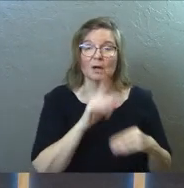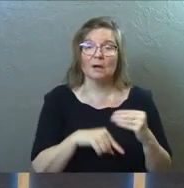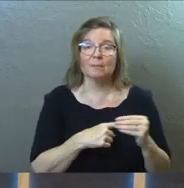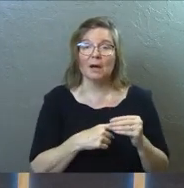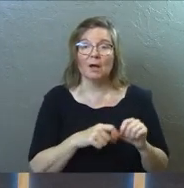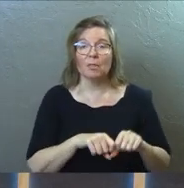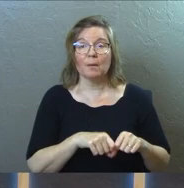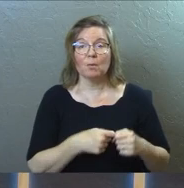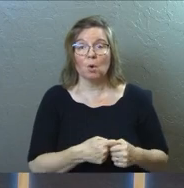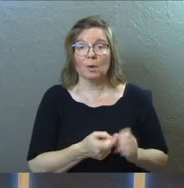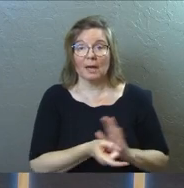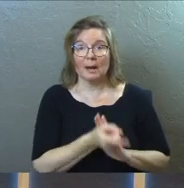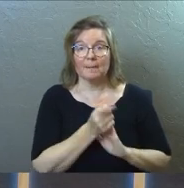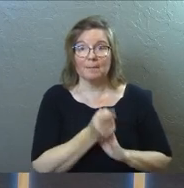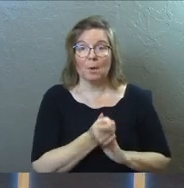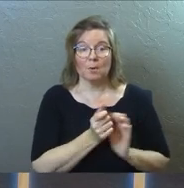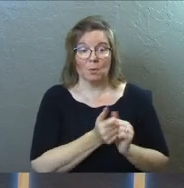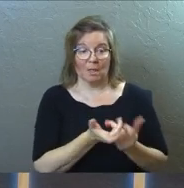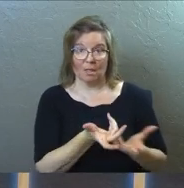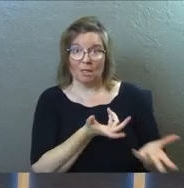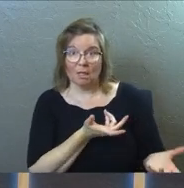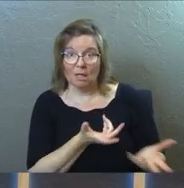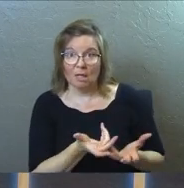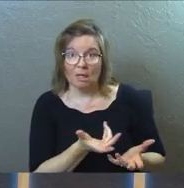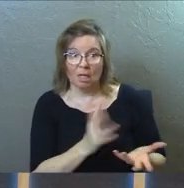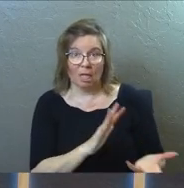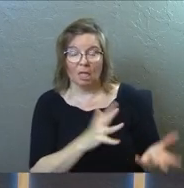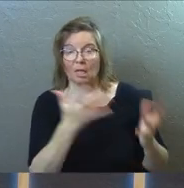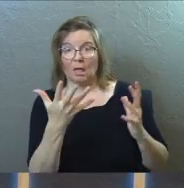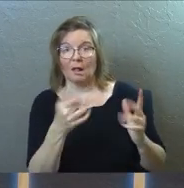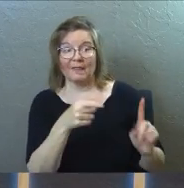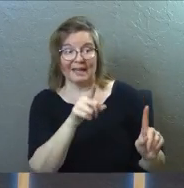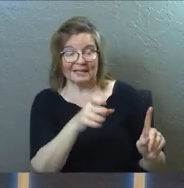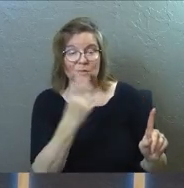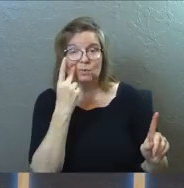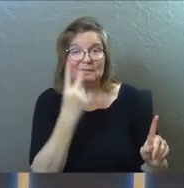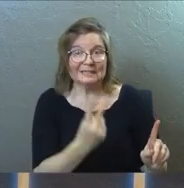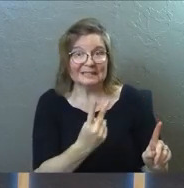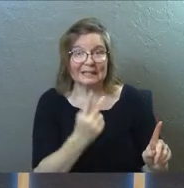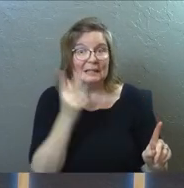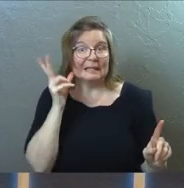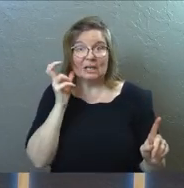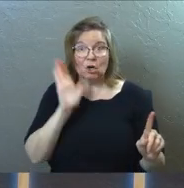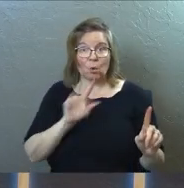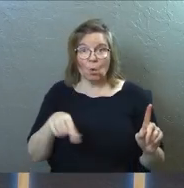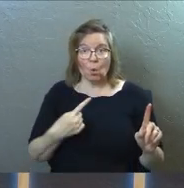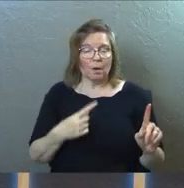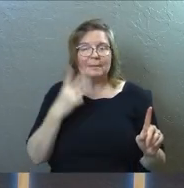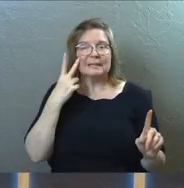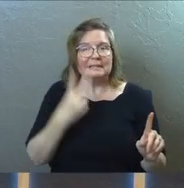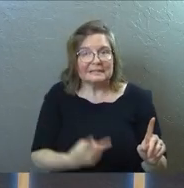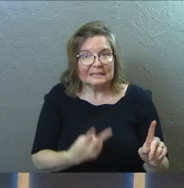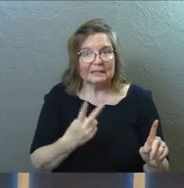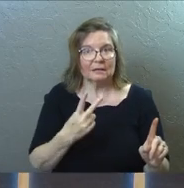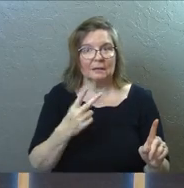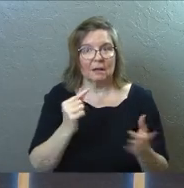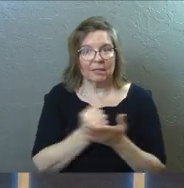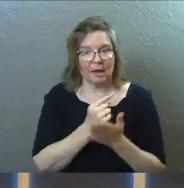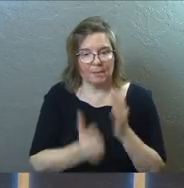talking about the broken moments with them is where they need to see, not just hear, they need to see the gospel the